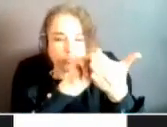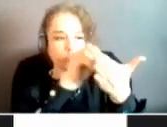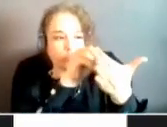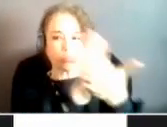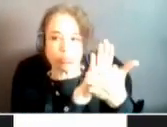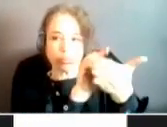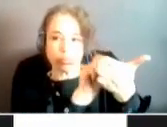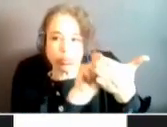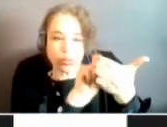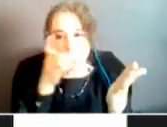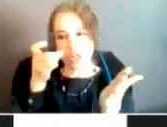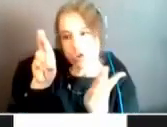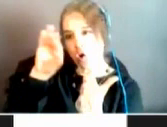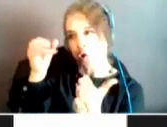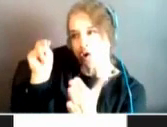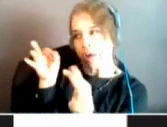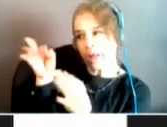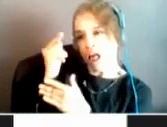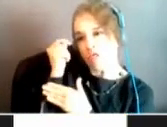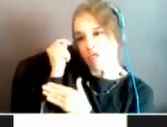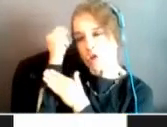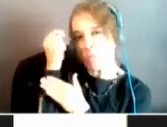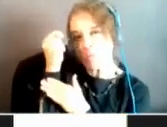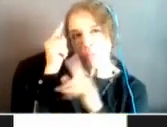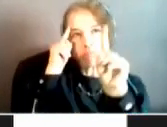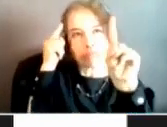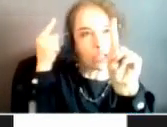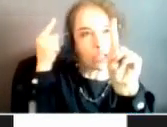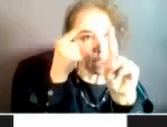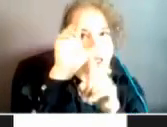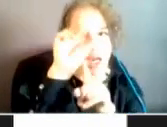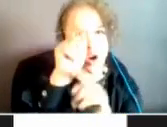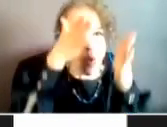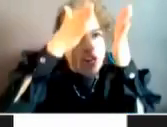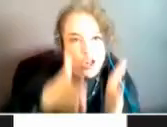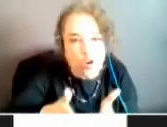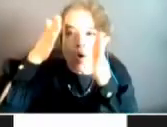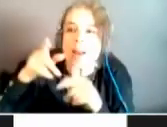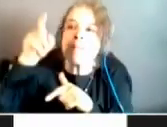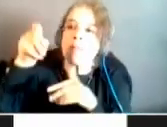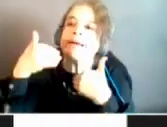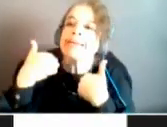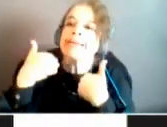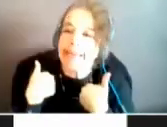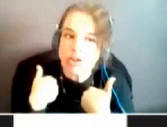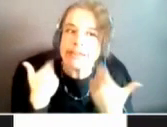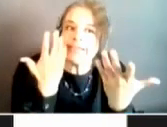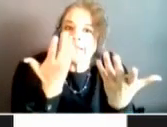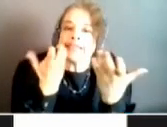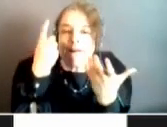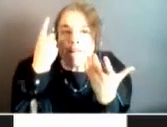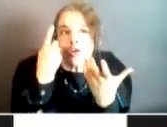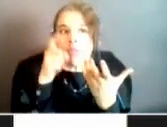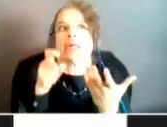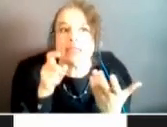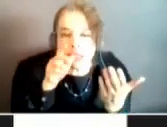And so Dr. Joyner's theory proposes that an at-risk individual must have both the desire for